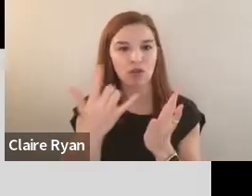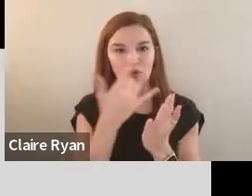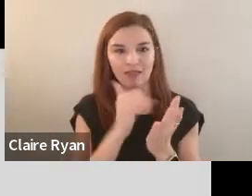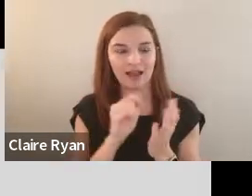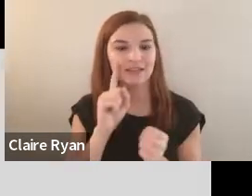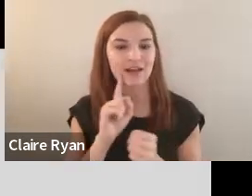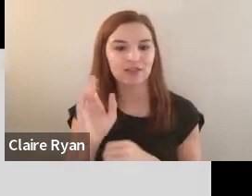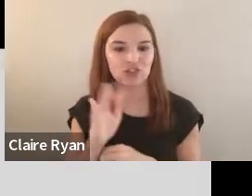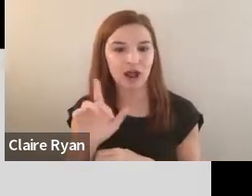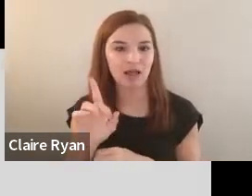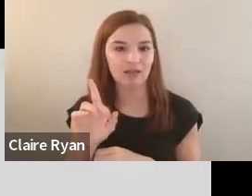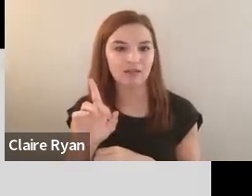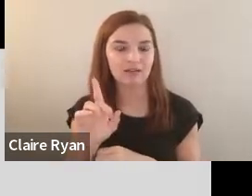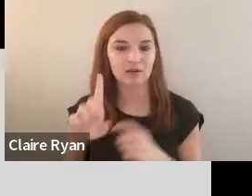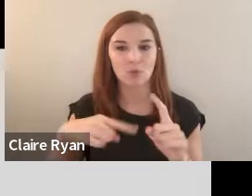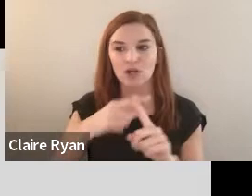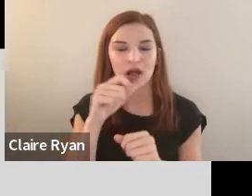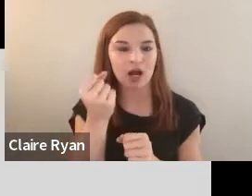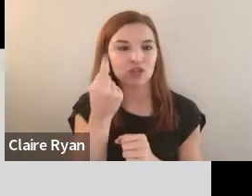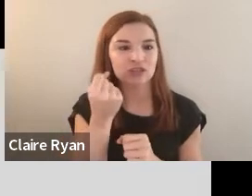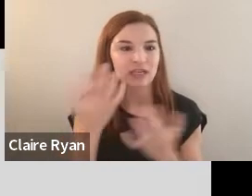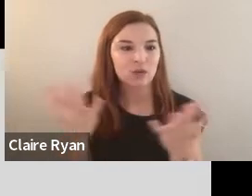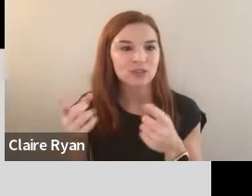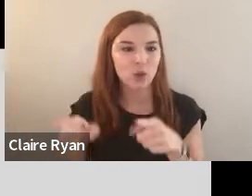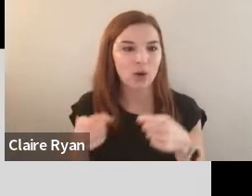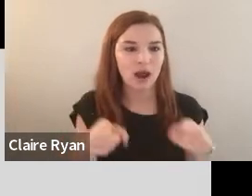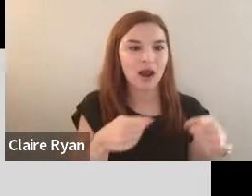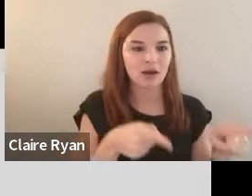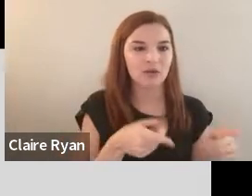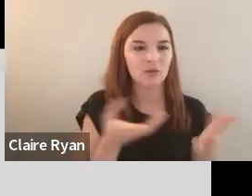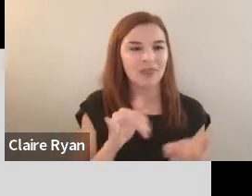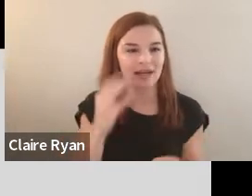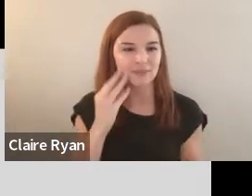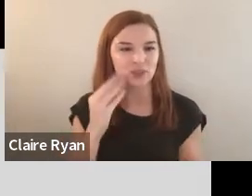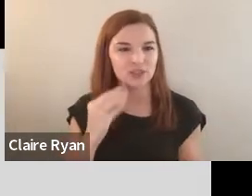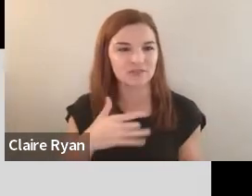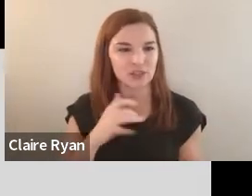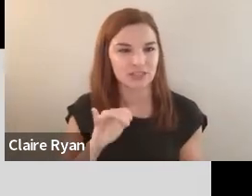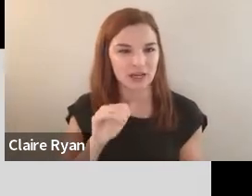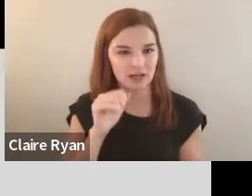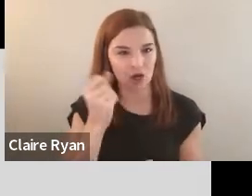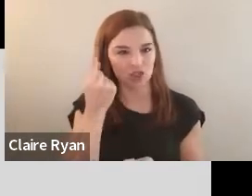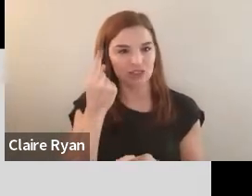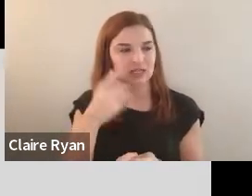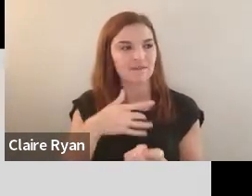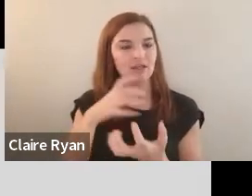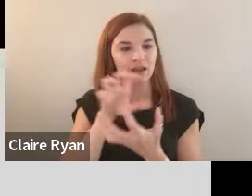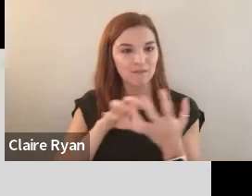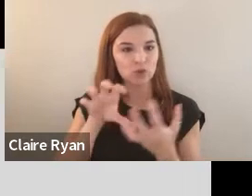So this picture actually shows what it's like for a deaf child and not knowing what's going